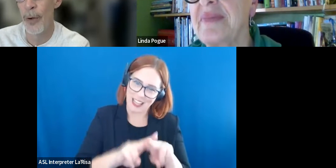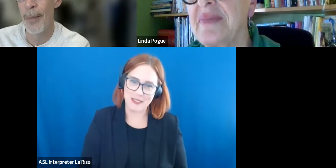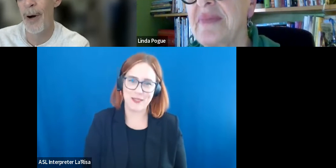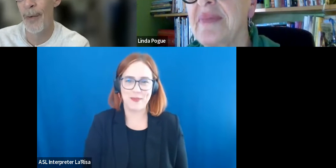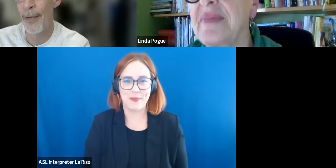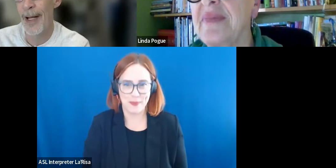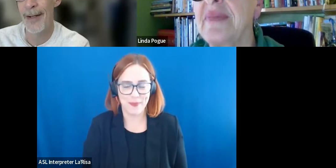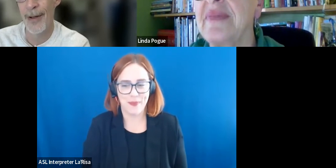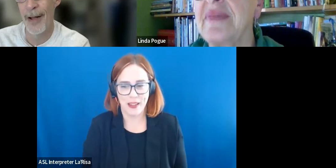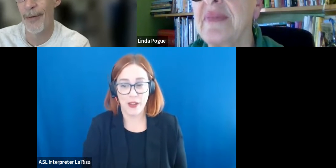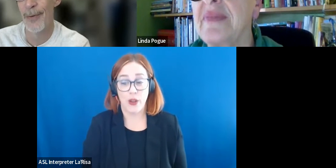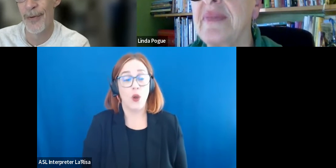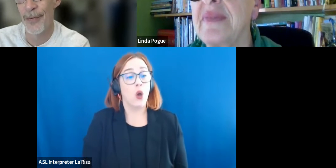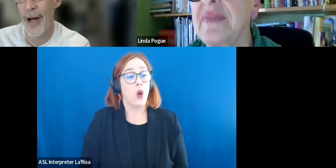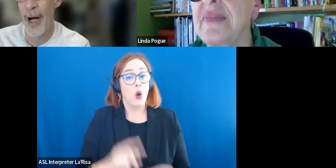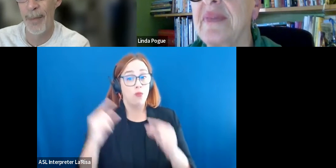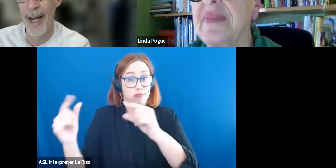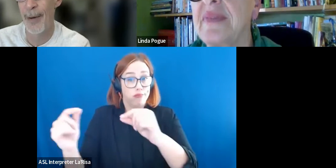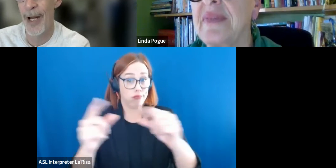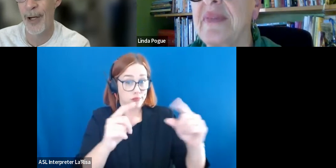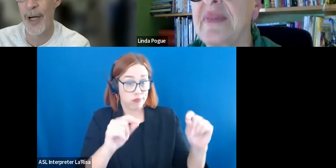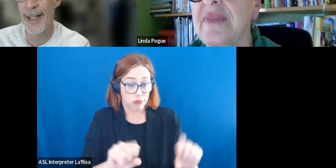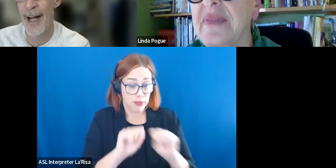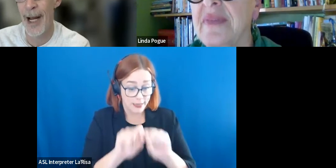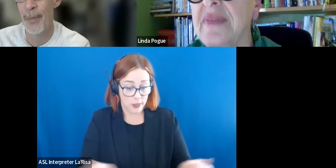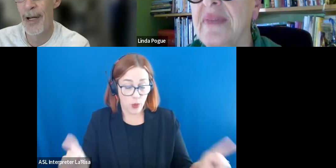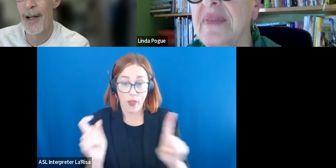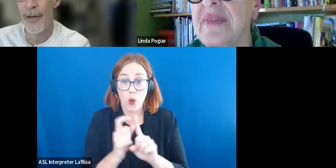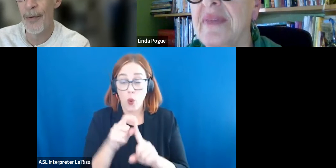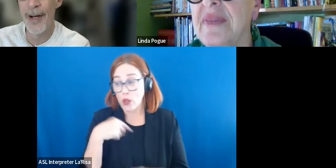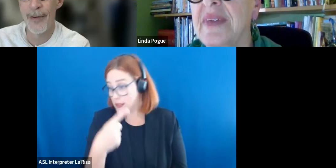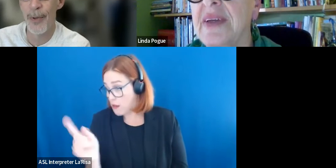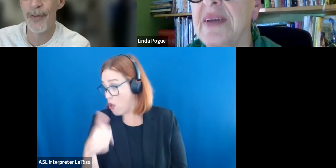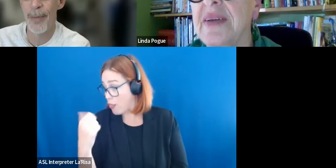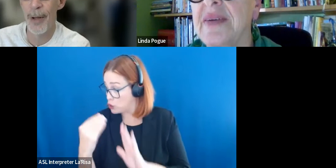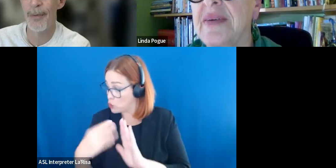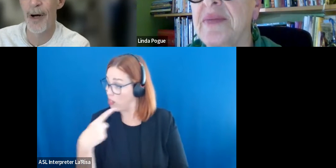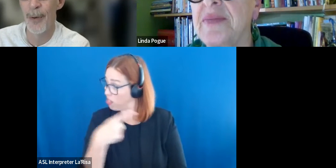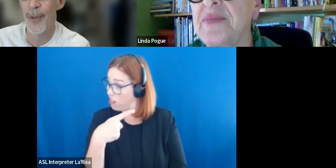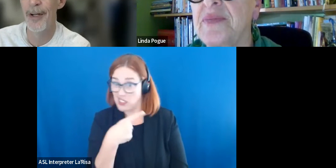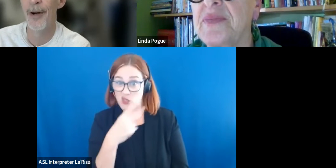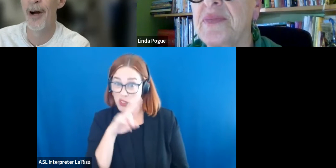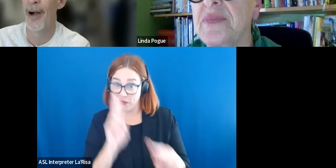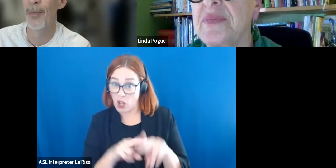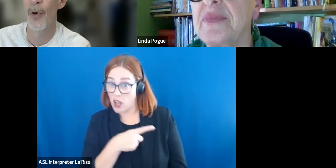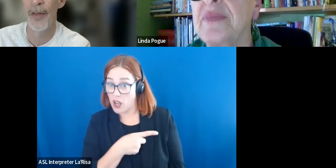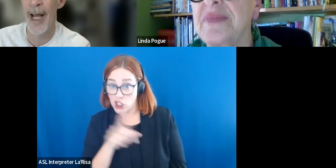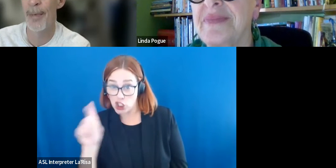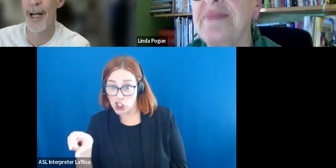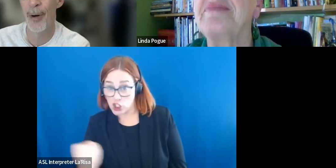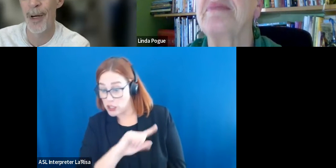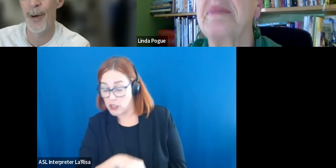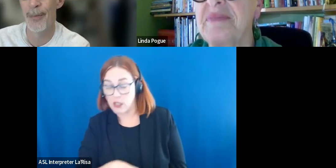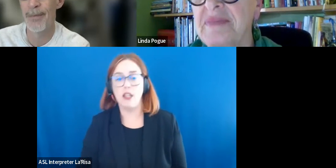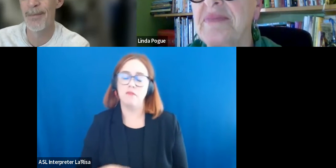through word of mouth, they tell the other students, hey, we had a great time. So the next ones coming up the following year are more than